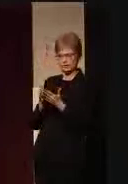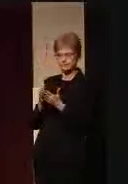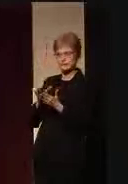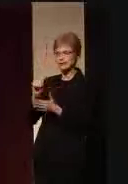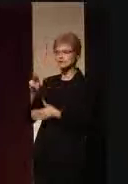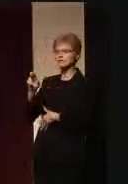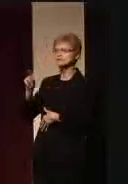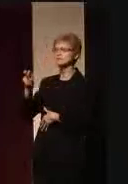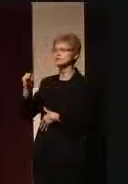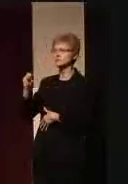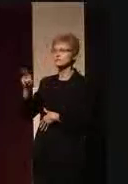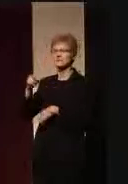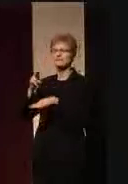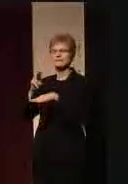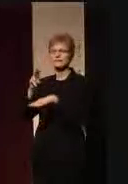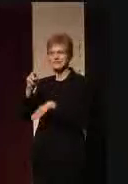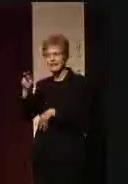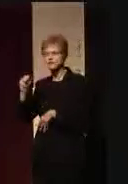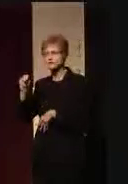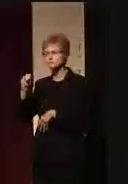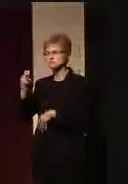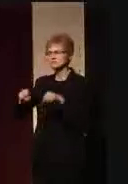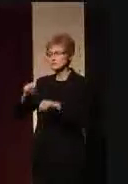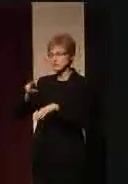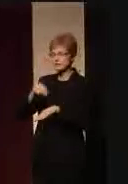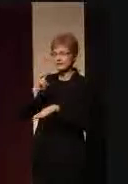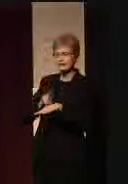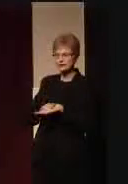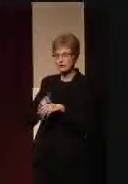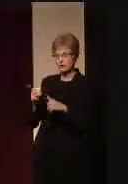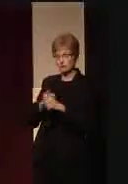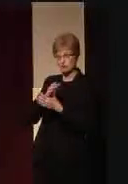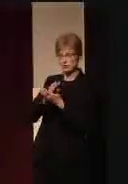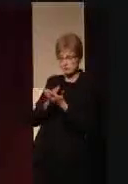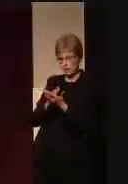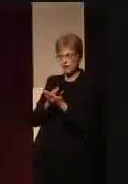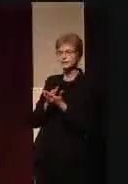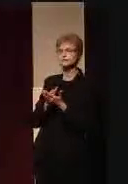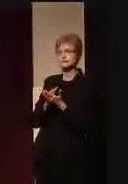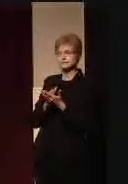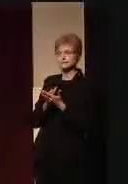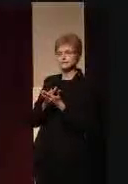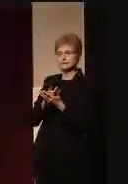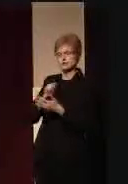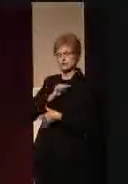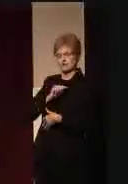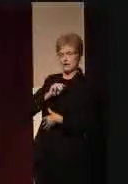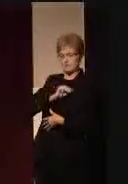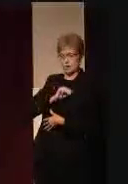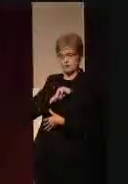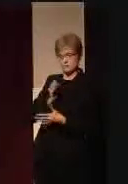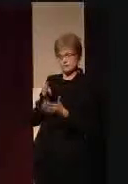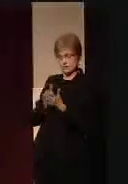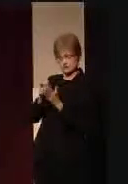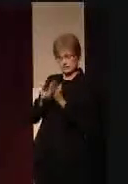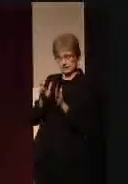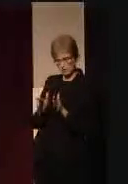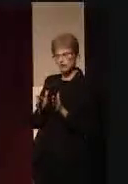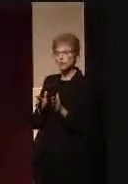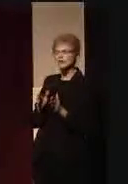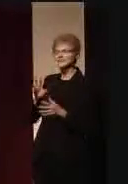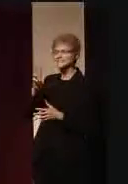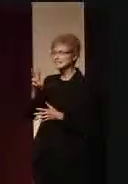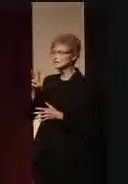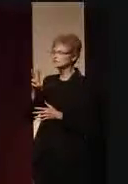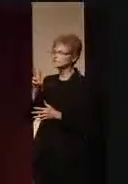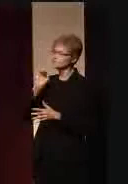will all read, is a recounting of the six huge errors that were made by the prosecution in that case. Rookie mistakes, really, most